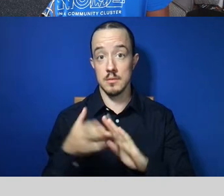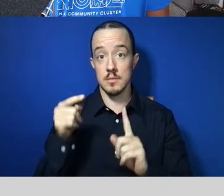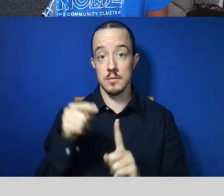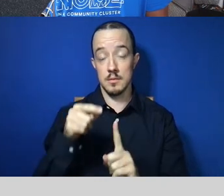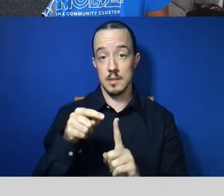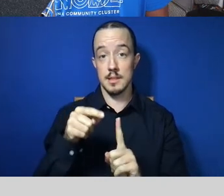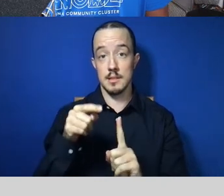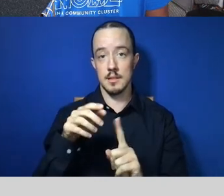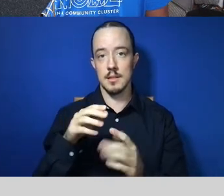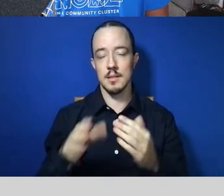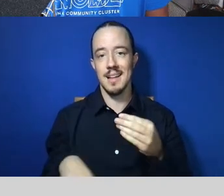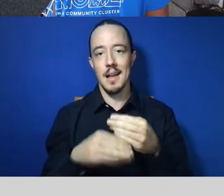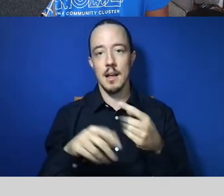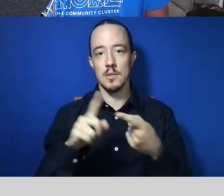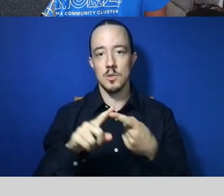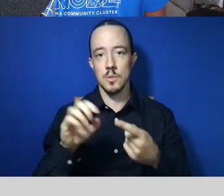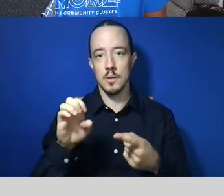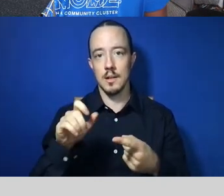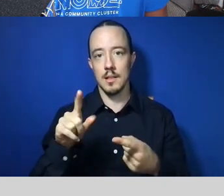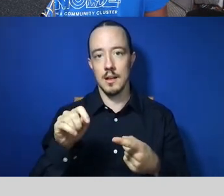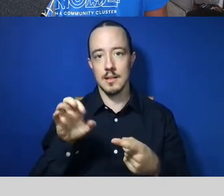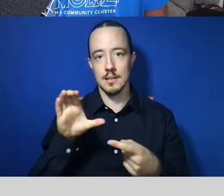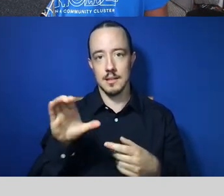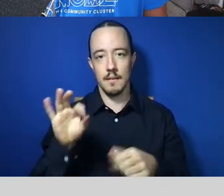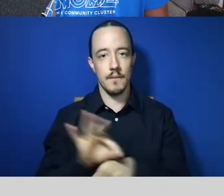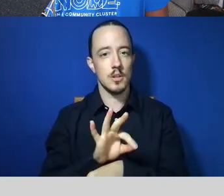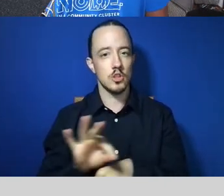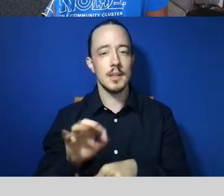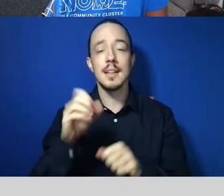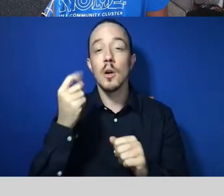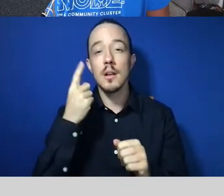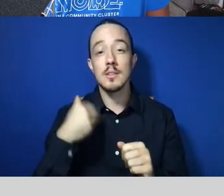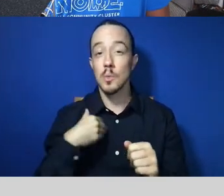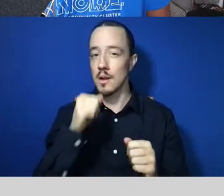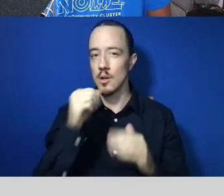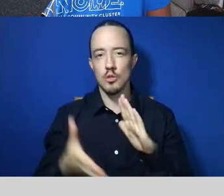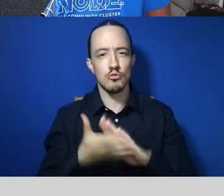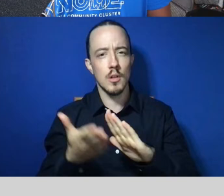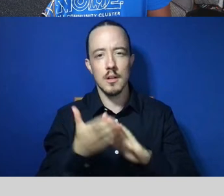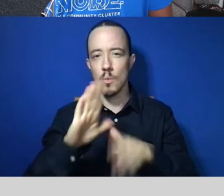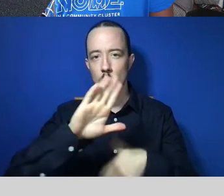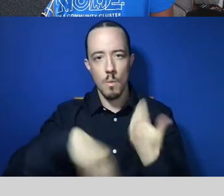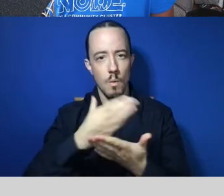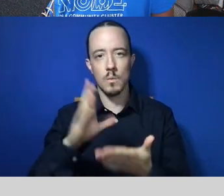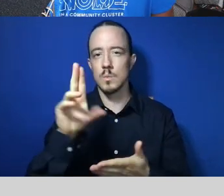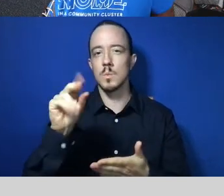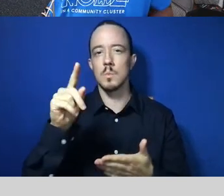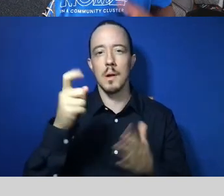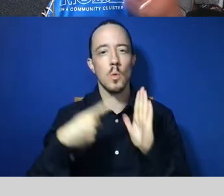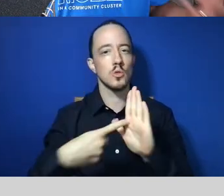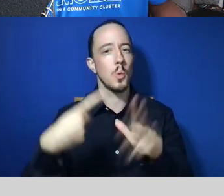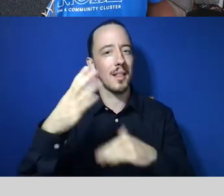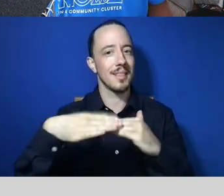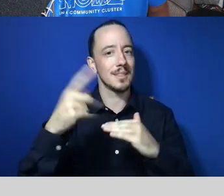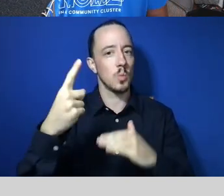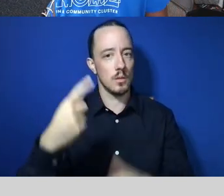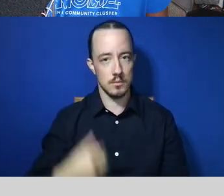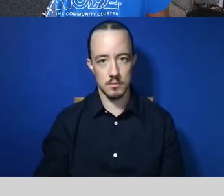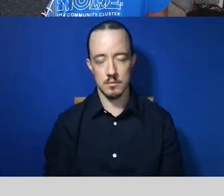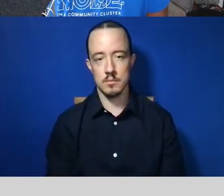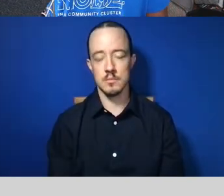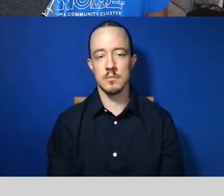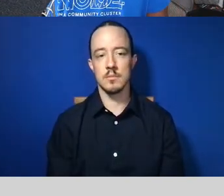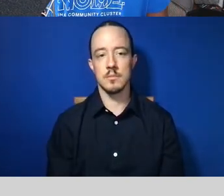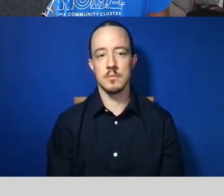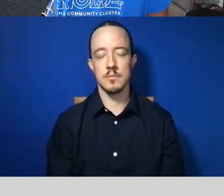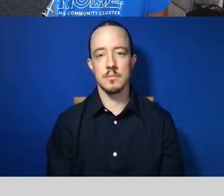run this add to Elastic function. And we're not going to run all of them, but I do want to show at least one running. So